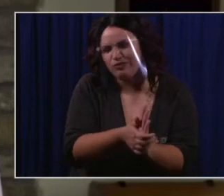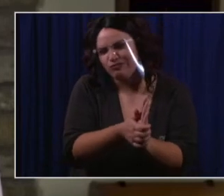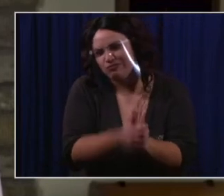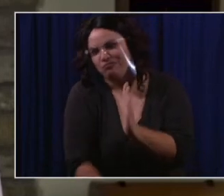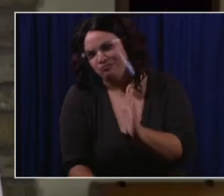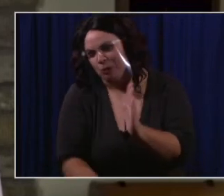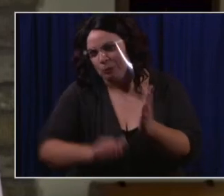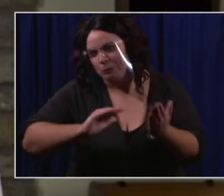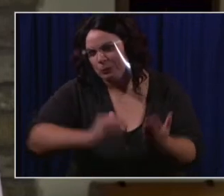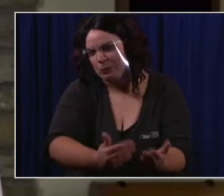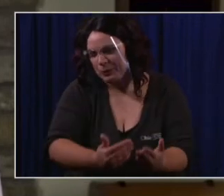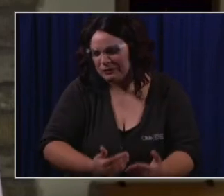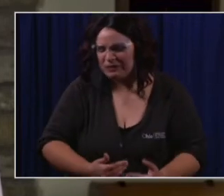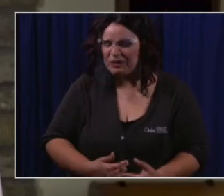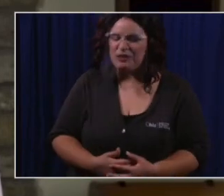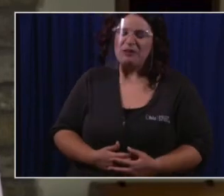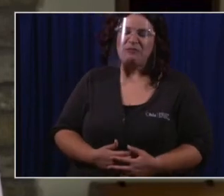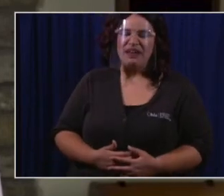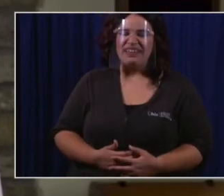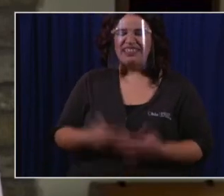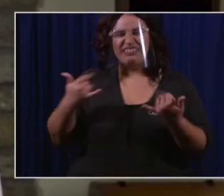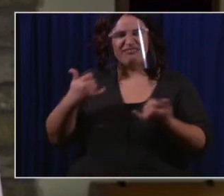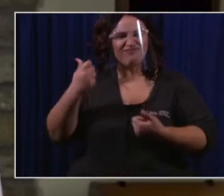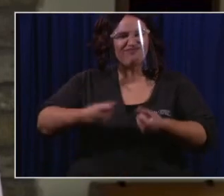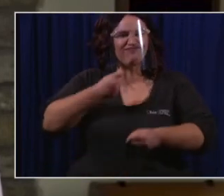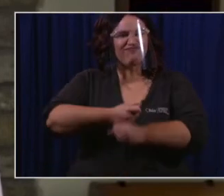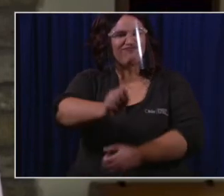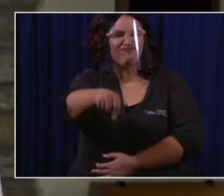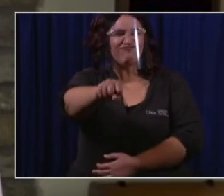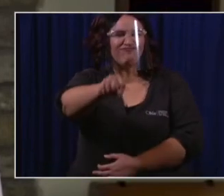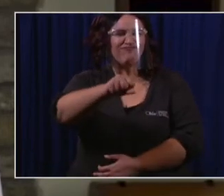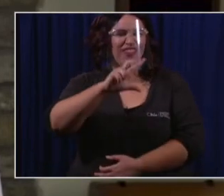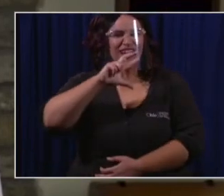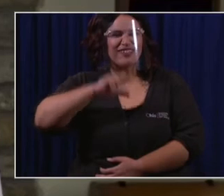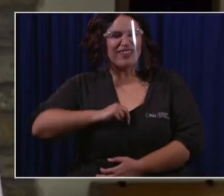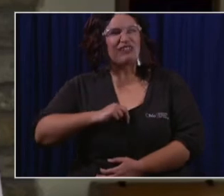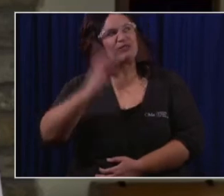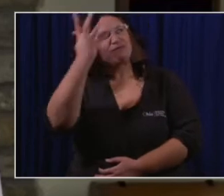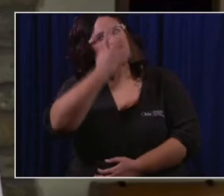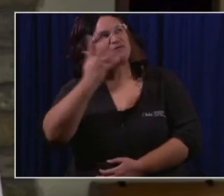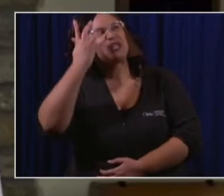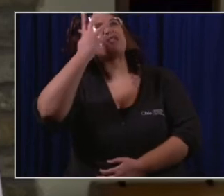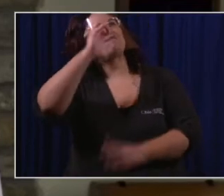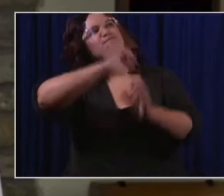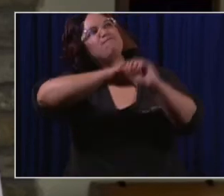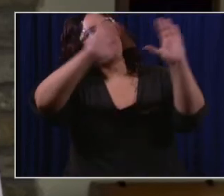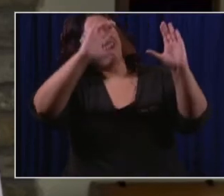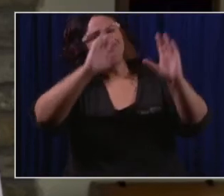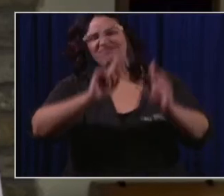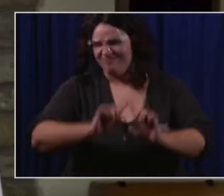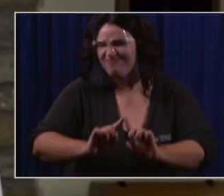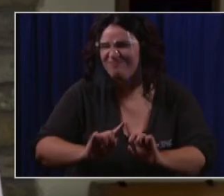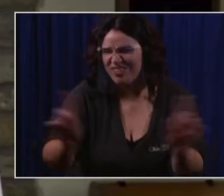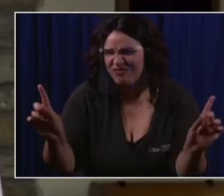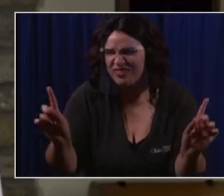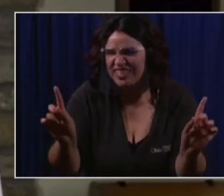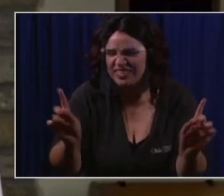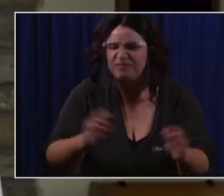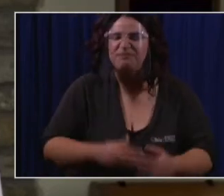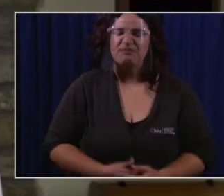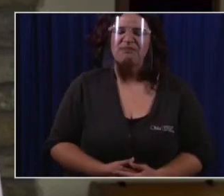going to be different. I mean, we can't. We probably will have some who live a distance away, may not